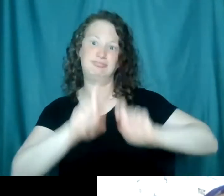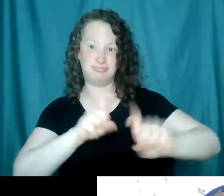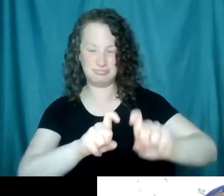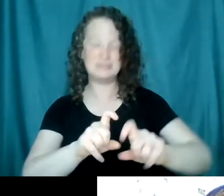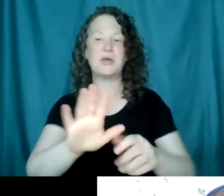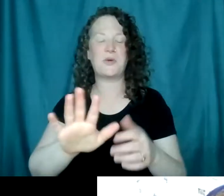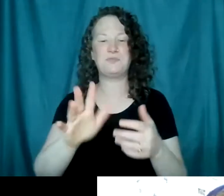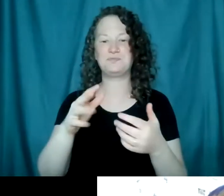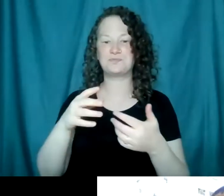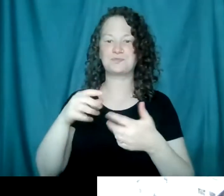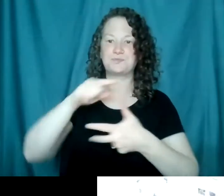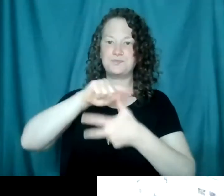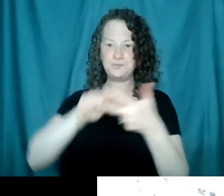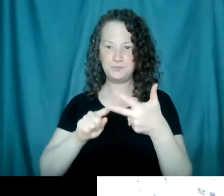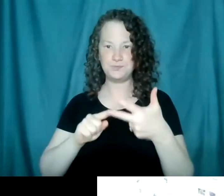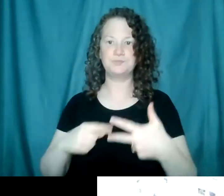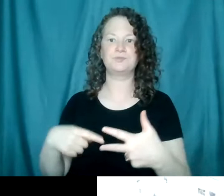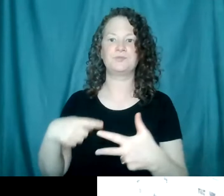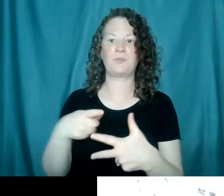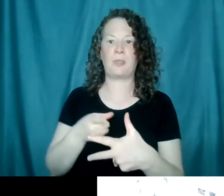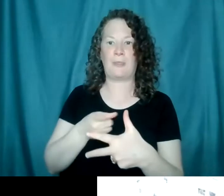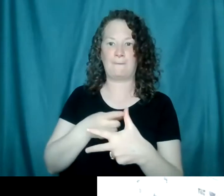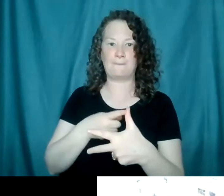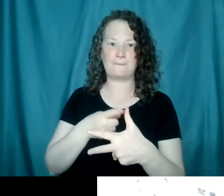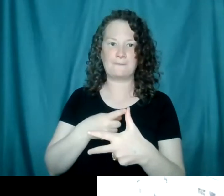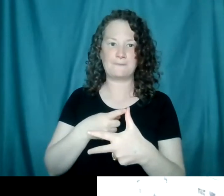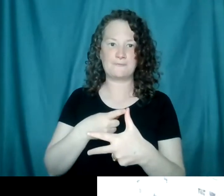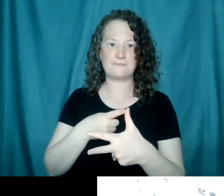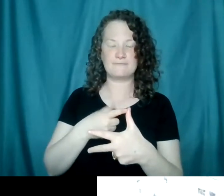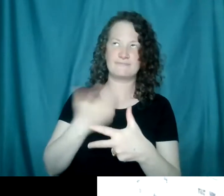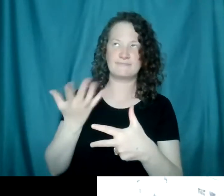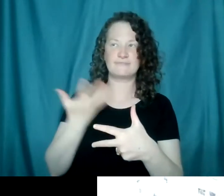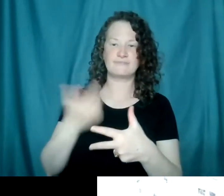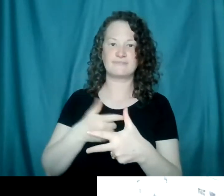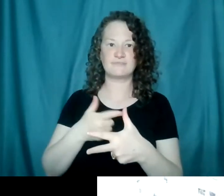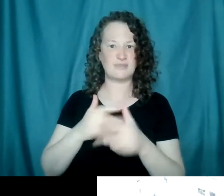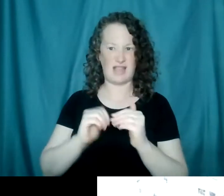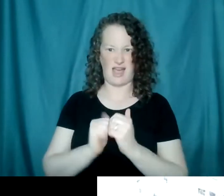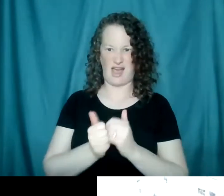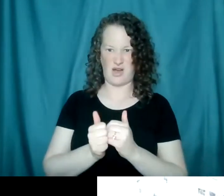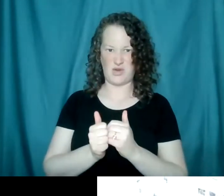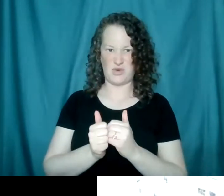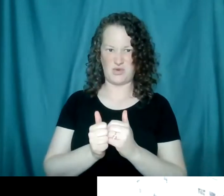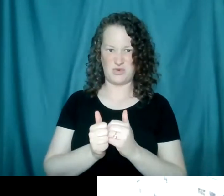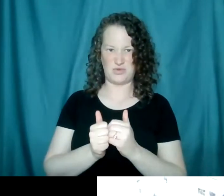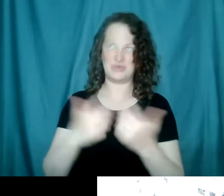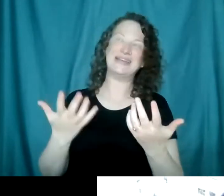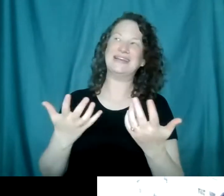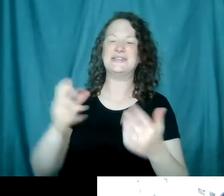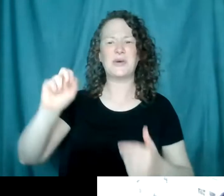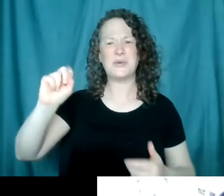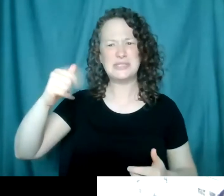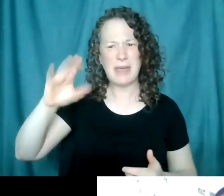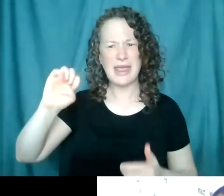And they basically come in the categories about just sort of like how does space research